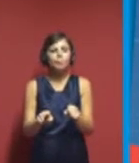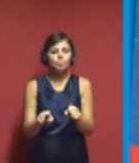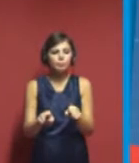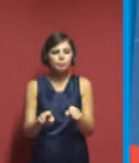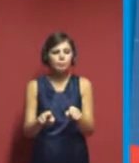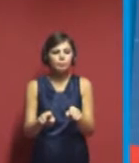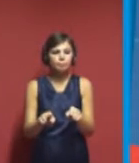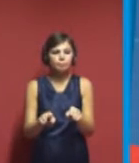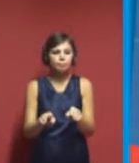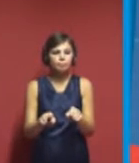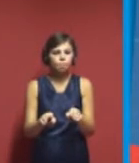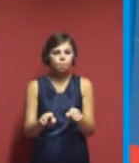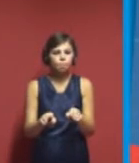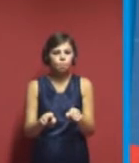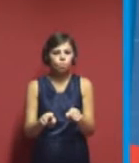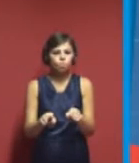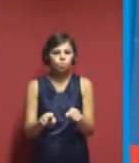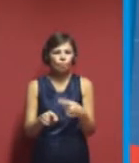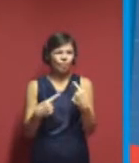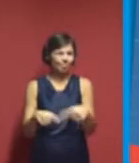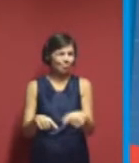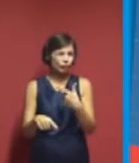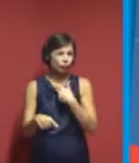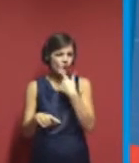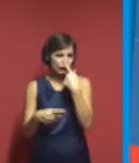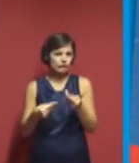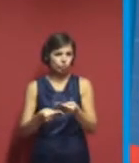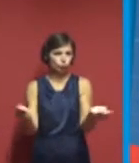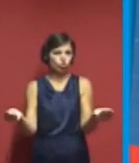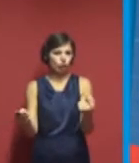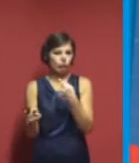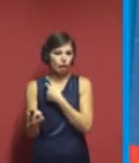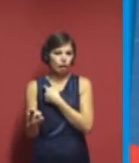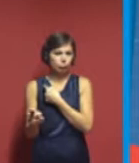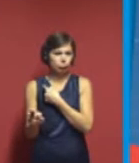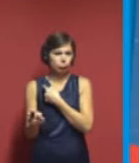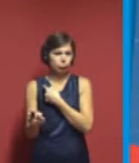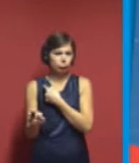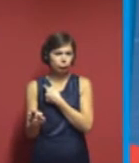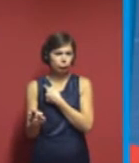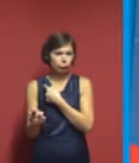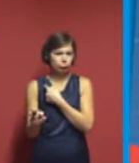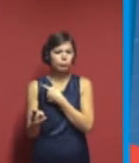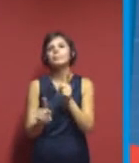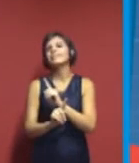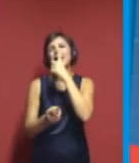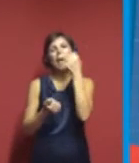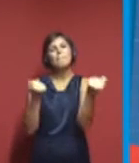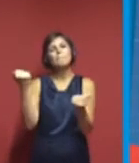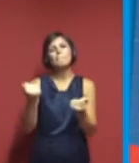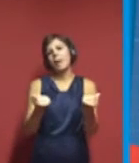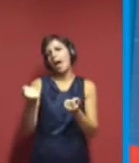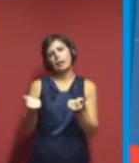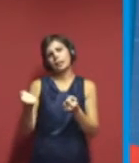position of the car on the road, where the road sides are, and to propose a new direction of the car, even in the absence of the traffic lanes. The